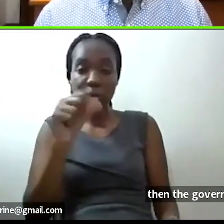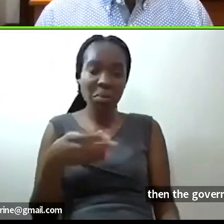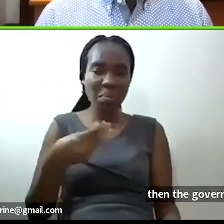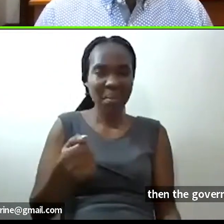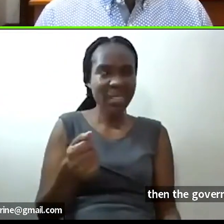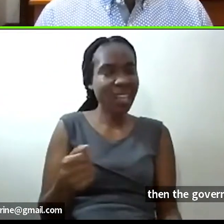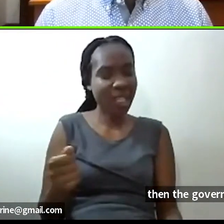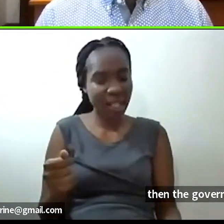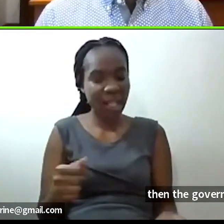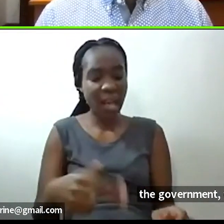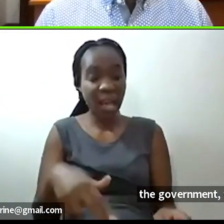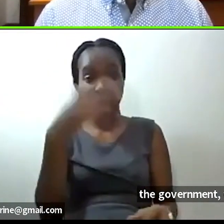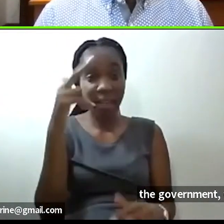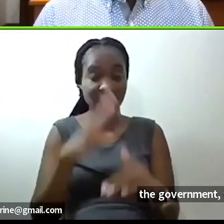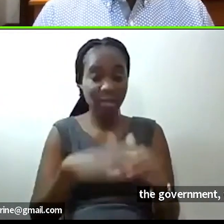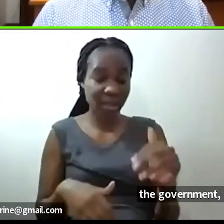to the investor.